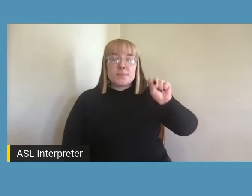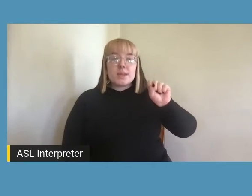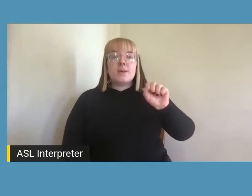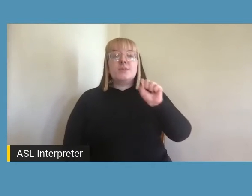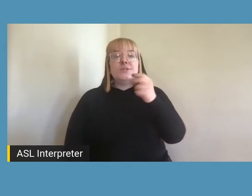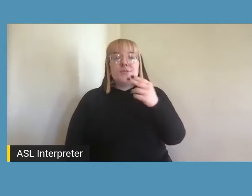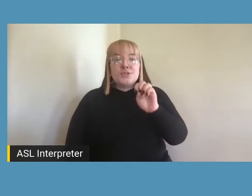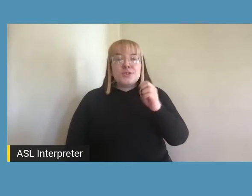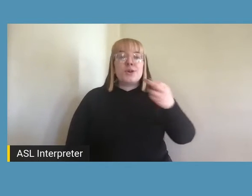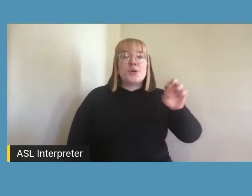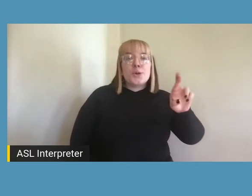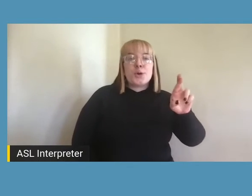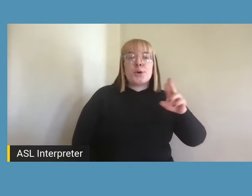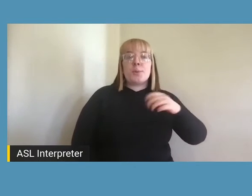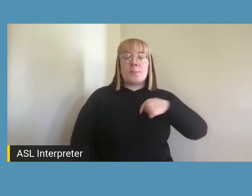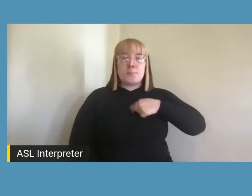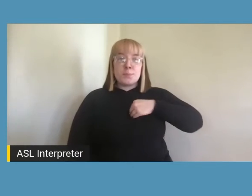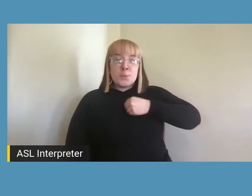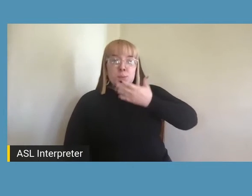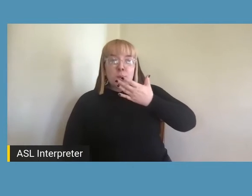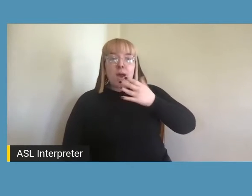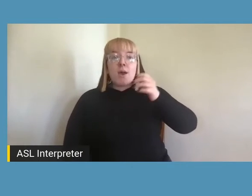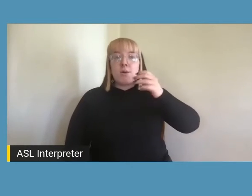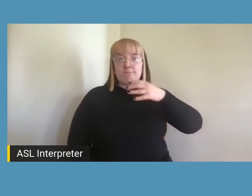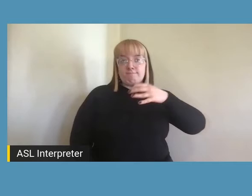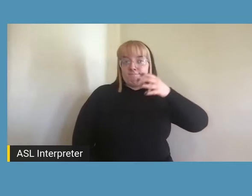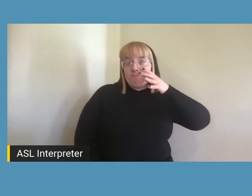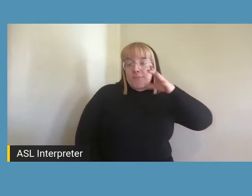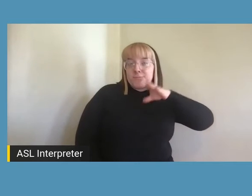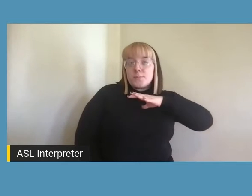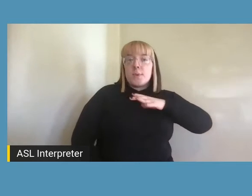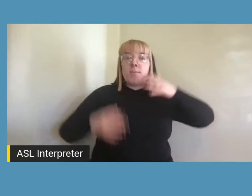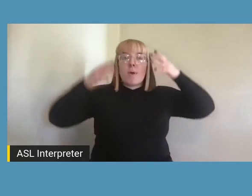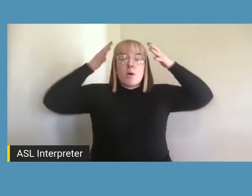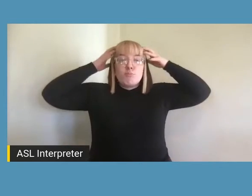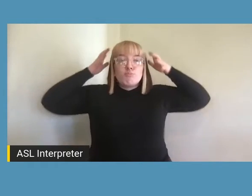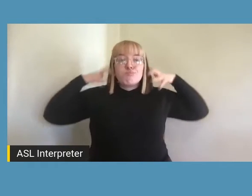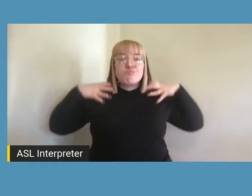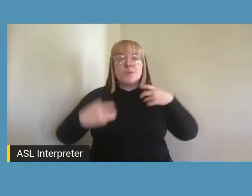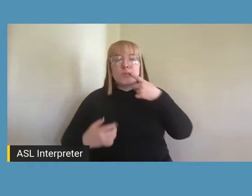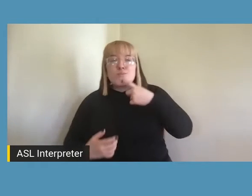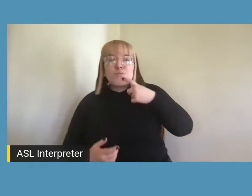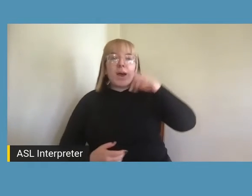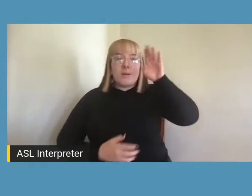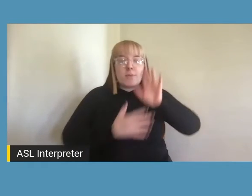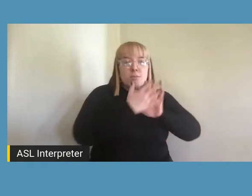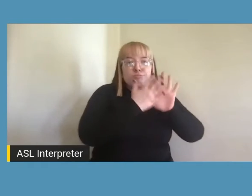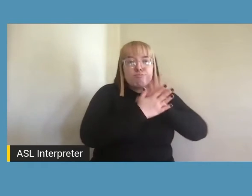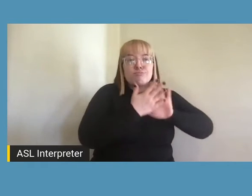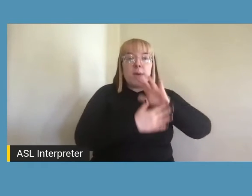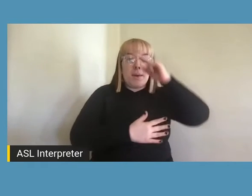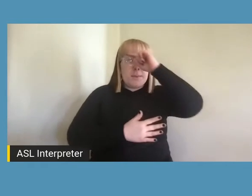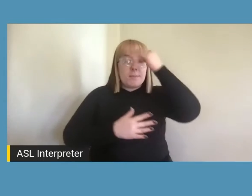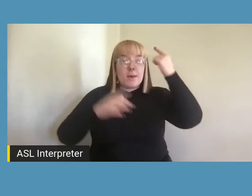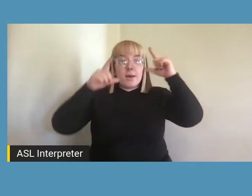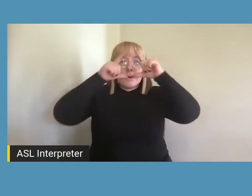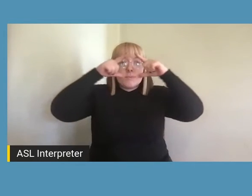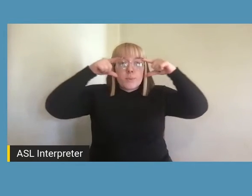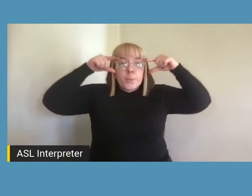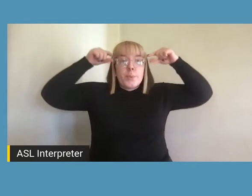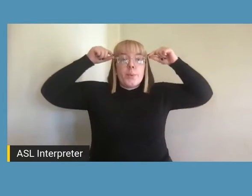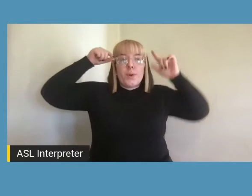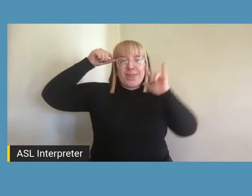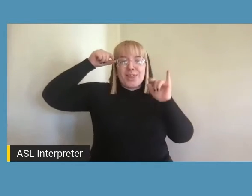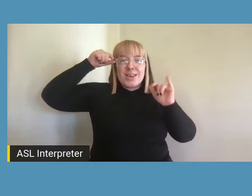am a light-skinned white female with shoulder-length reddish-brown hair. I'm wearing black-rimmed glasses that are often referred to as cat